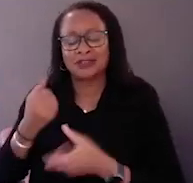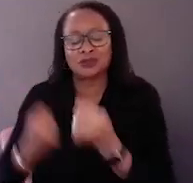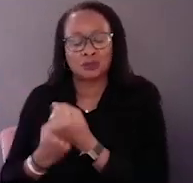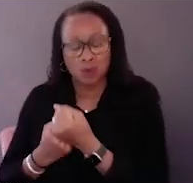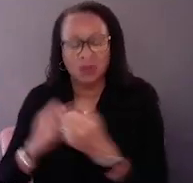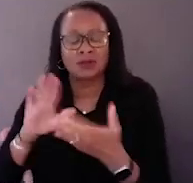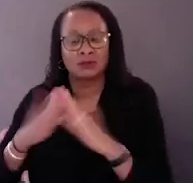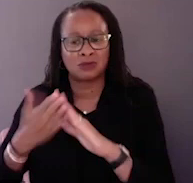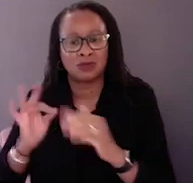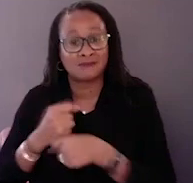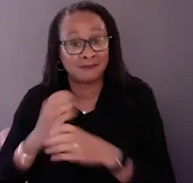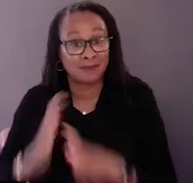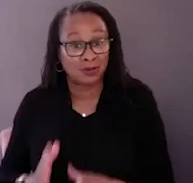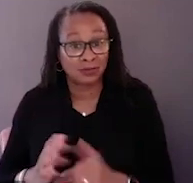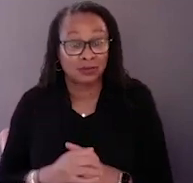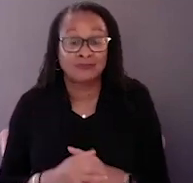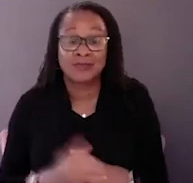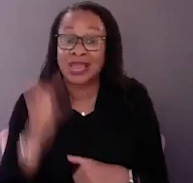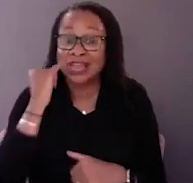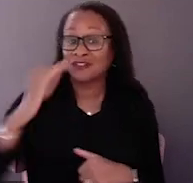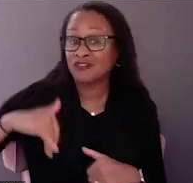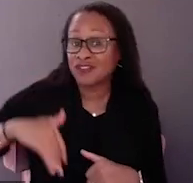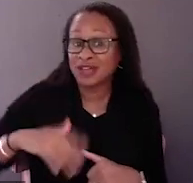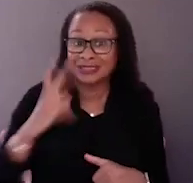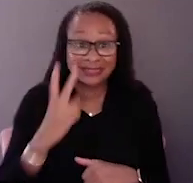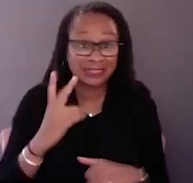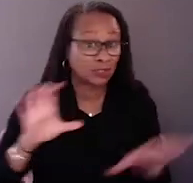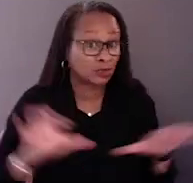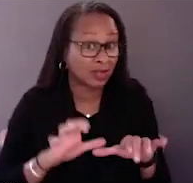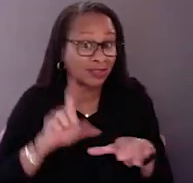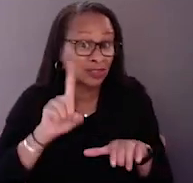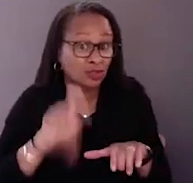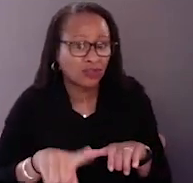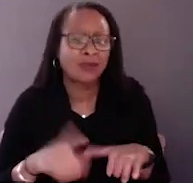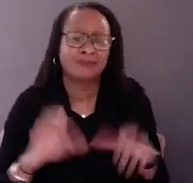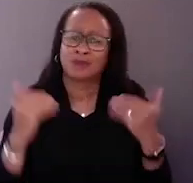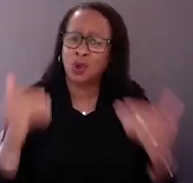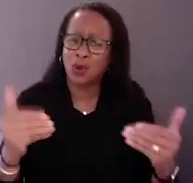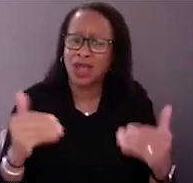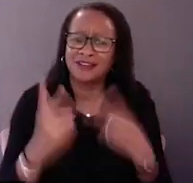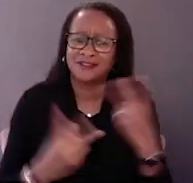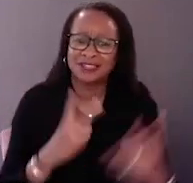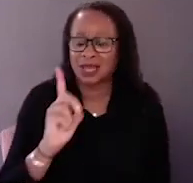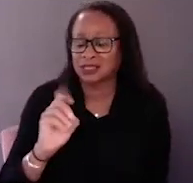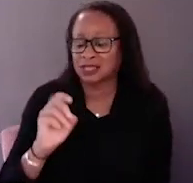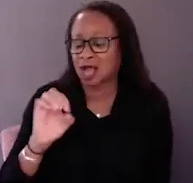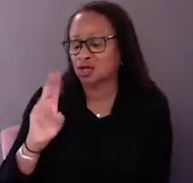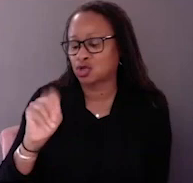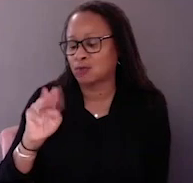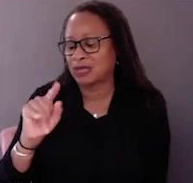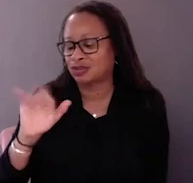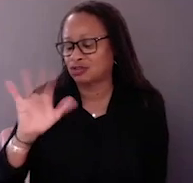makers. If you haven't taken the survey, we encourage you to visit